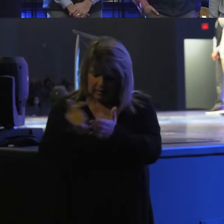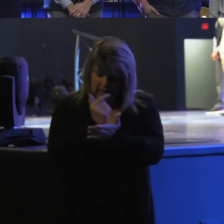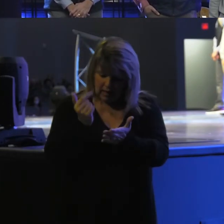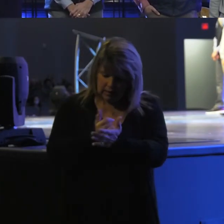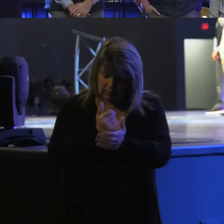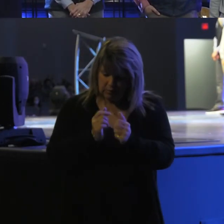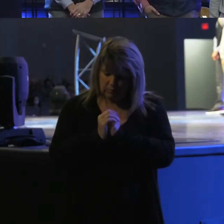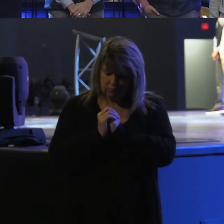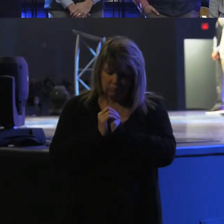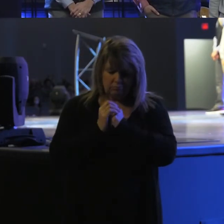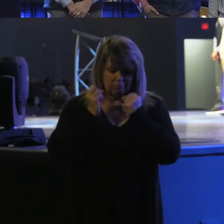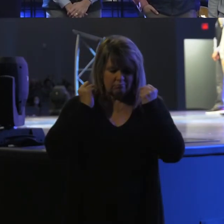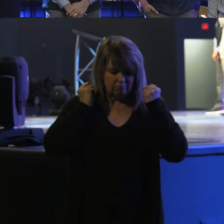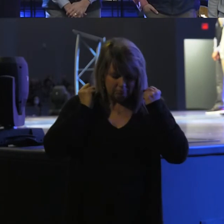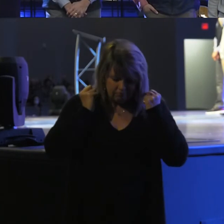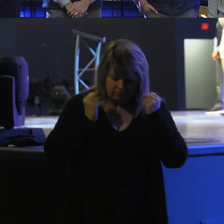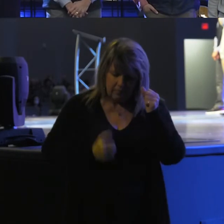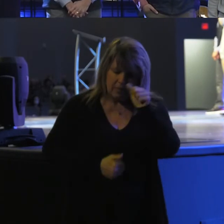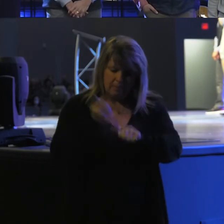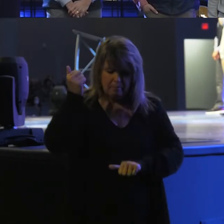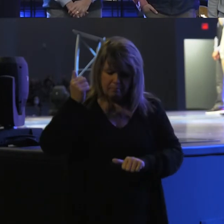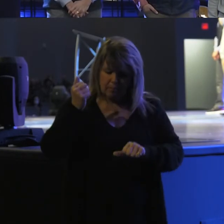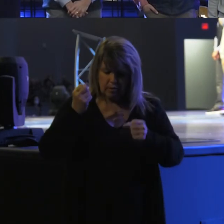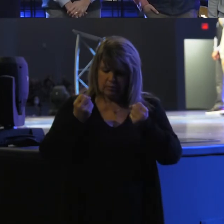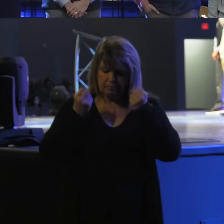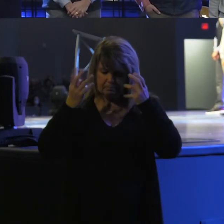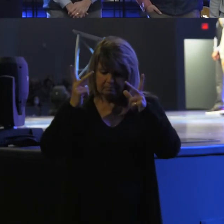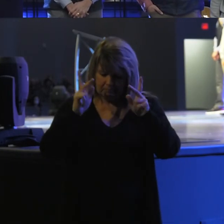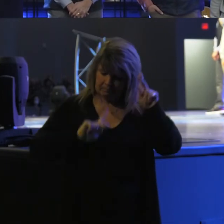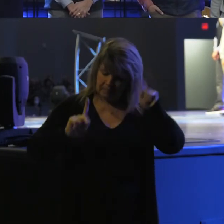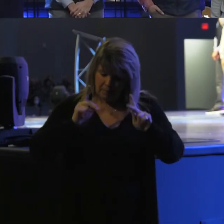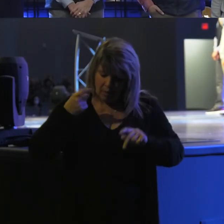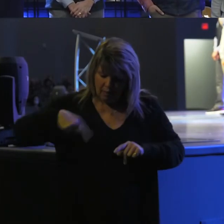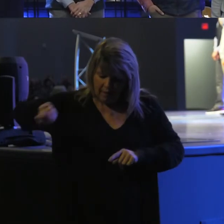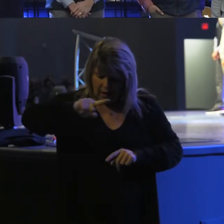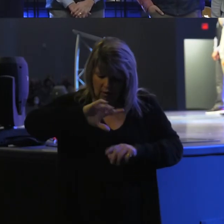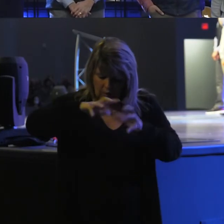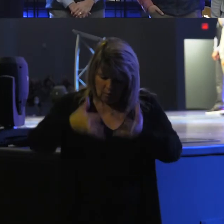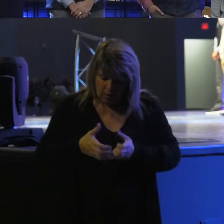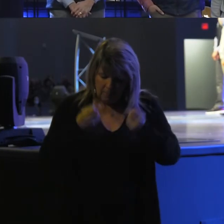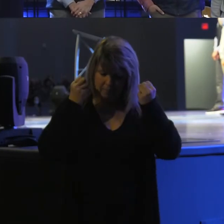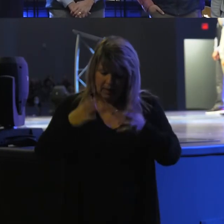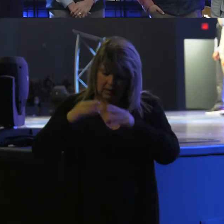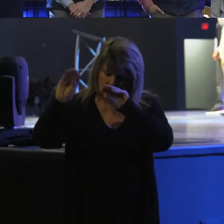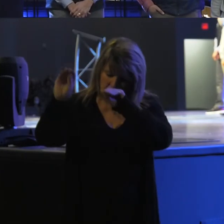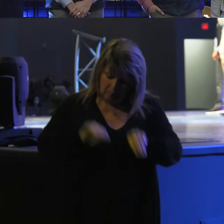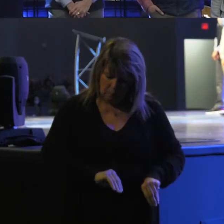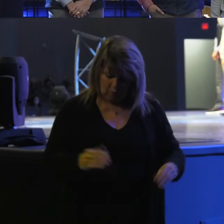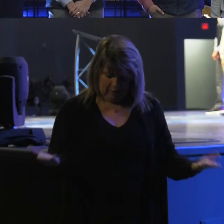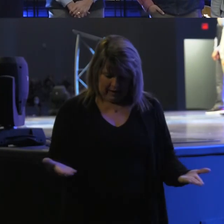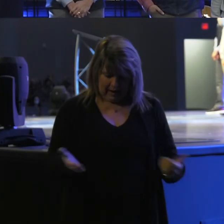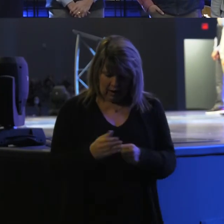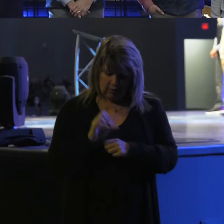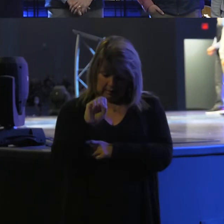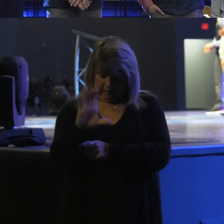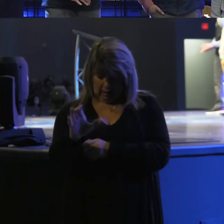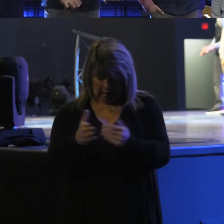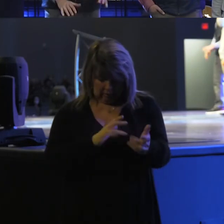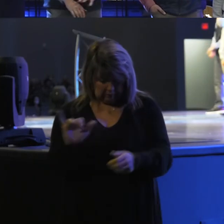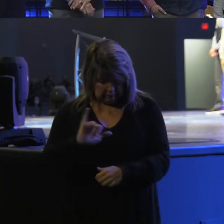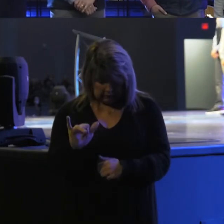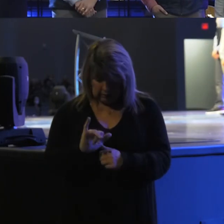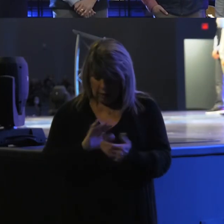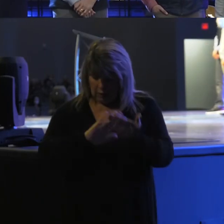populous part of the world. Lord, so many of them have relocated and come here, even to South Carolina and to